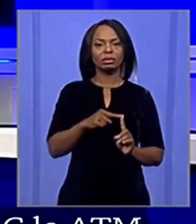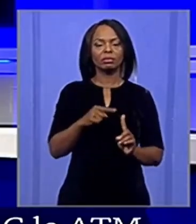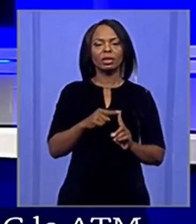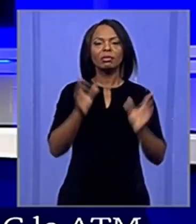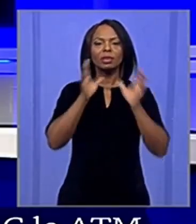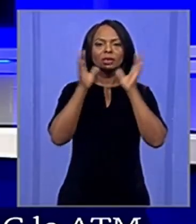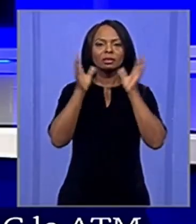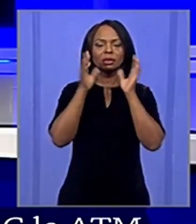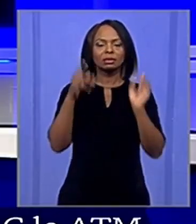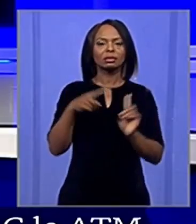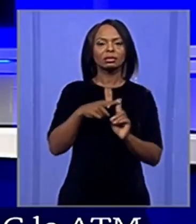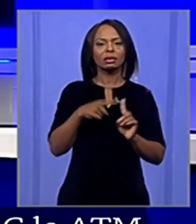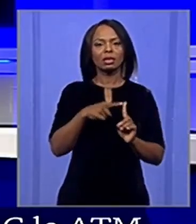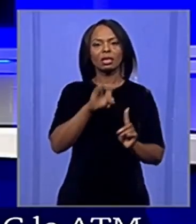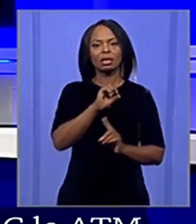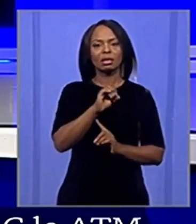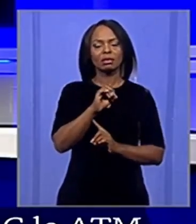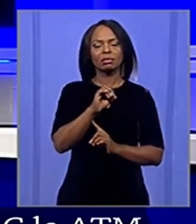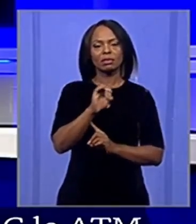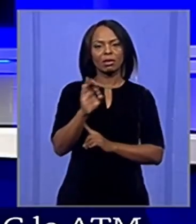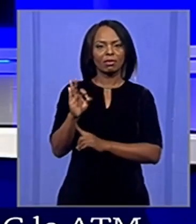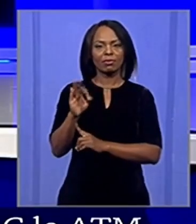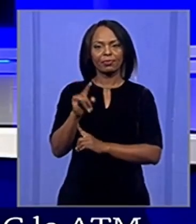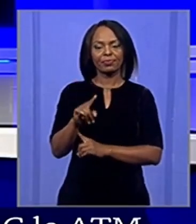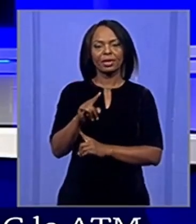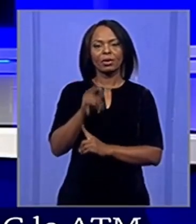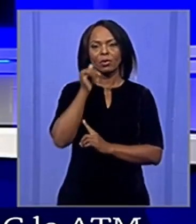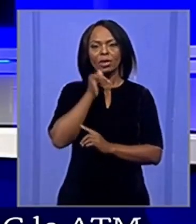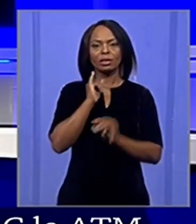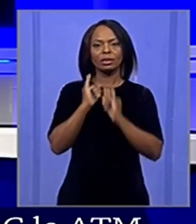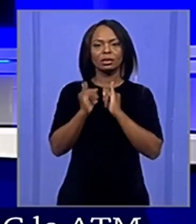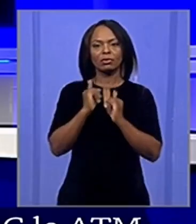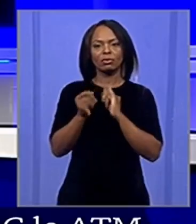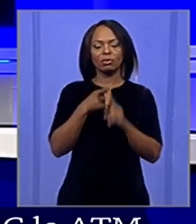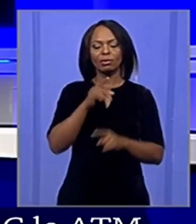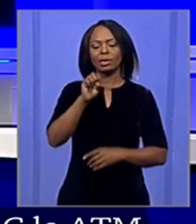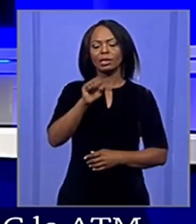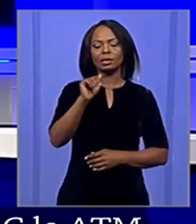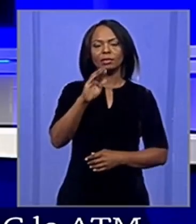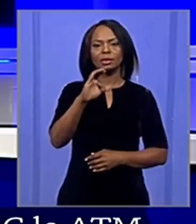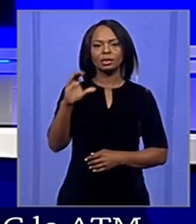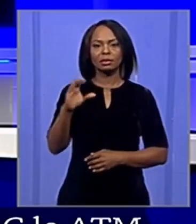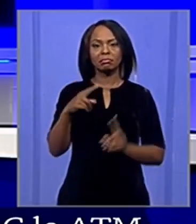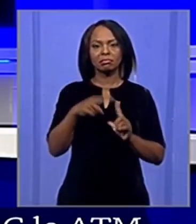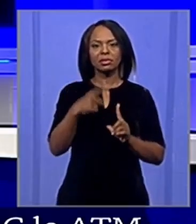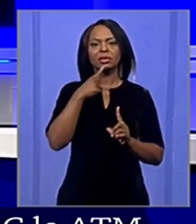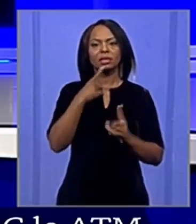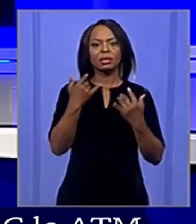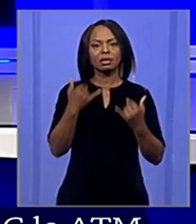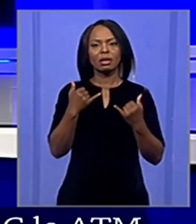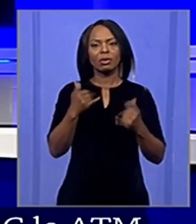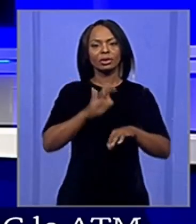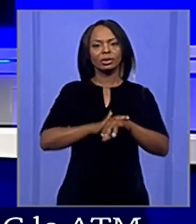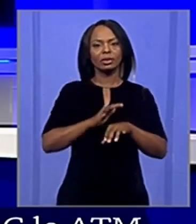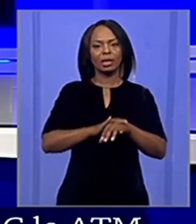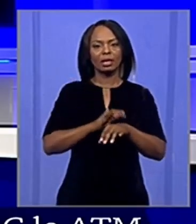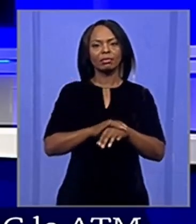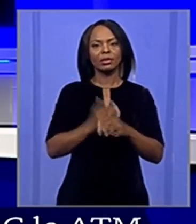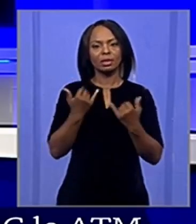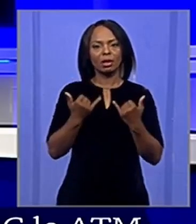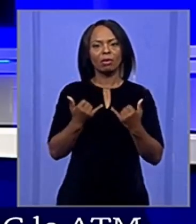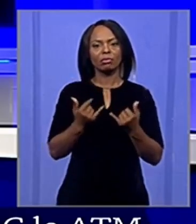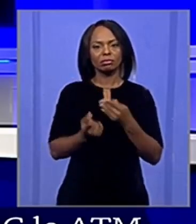wa EFF Julius Malema fa bua le SABC. Malema o rile motsu gorogile jaanong wa gore borra